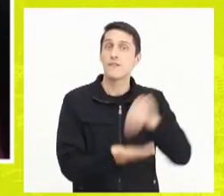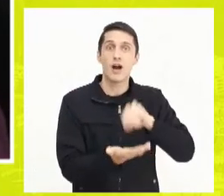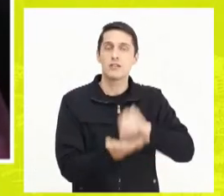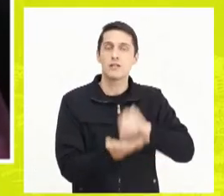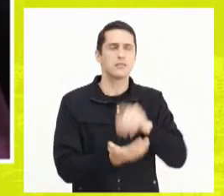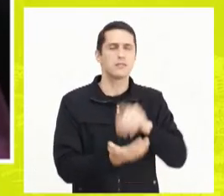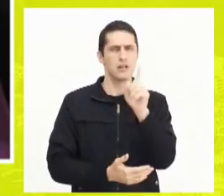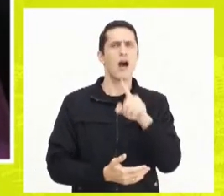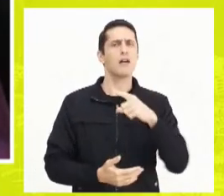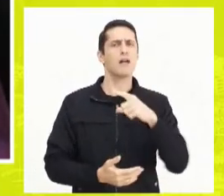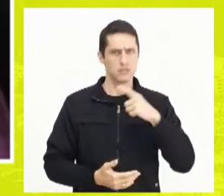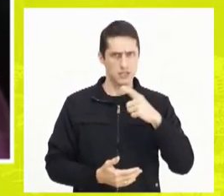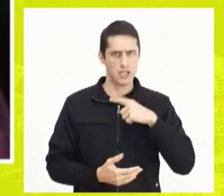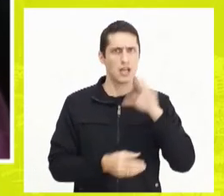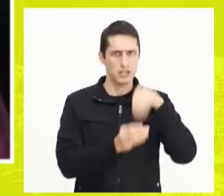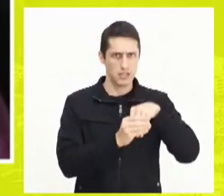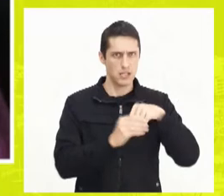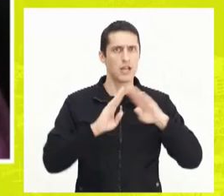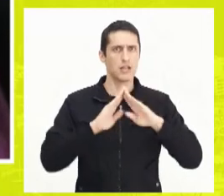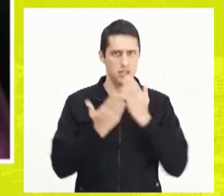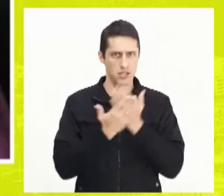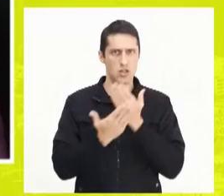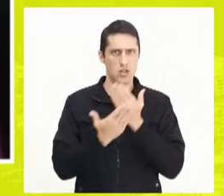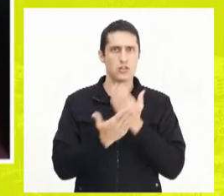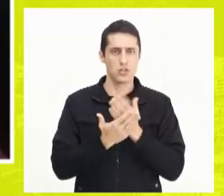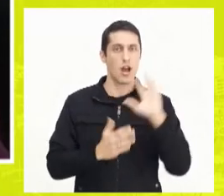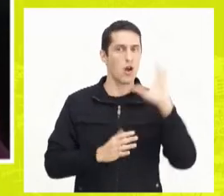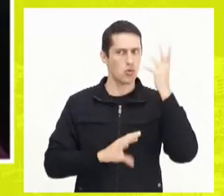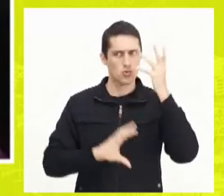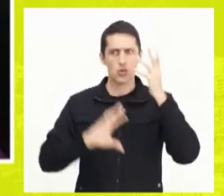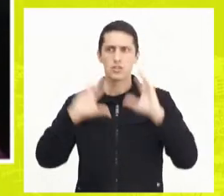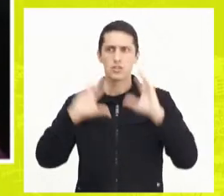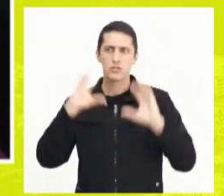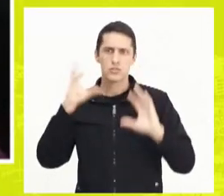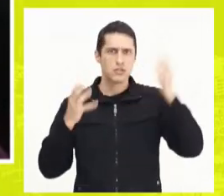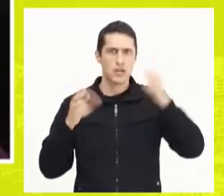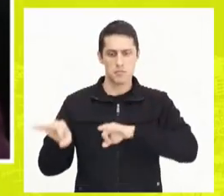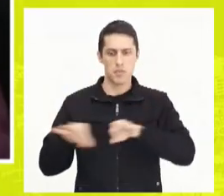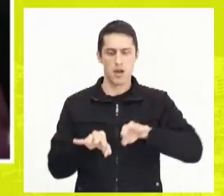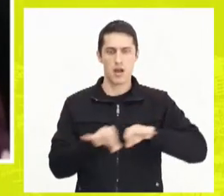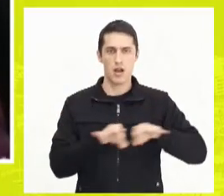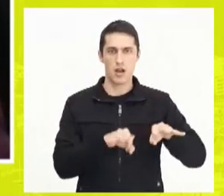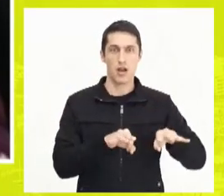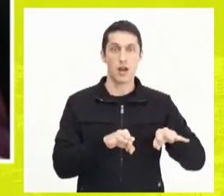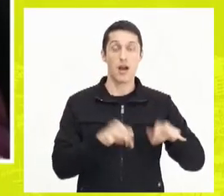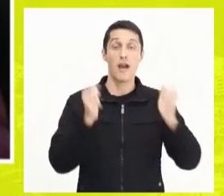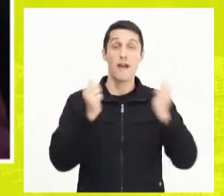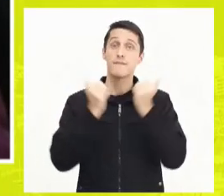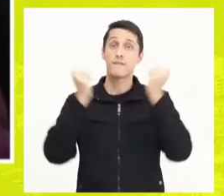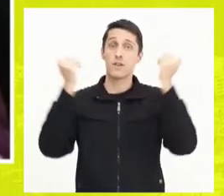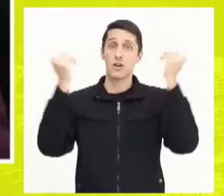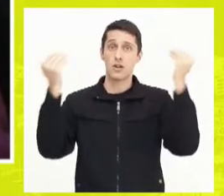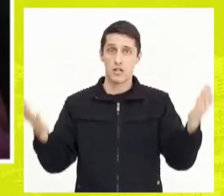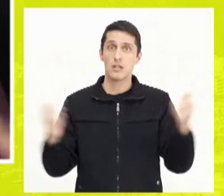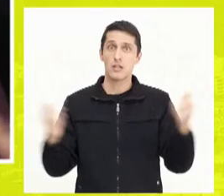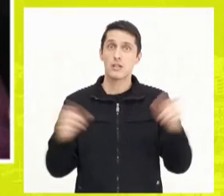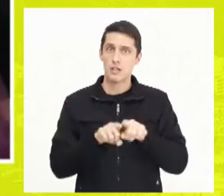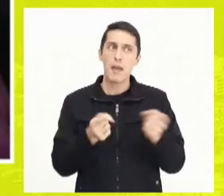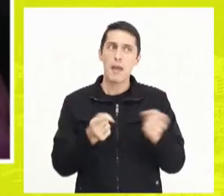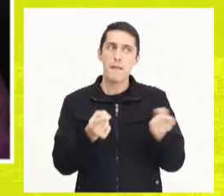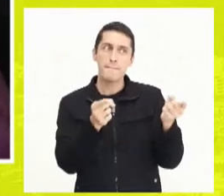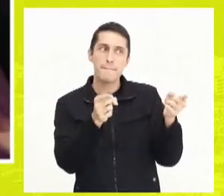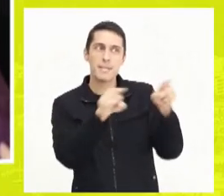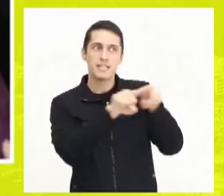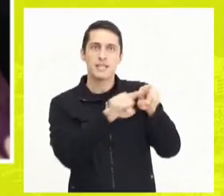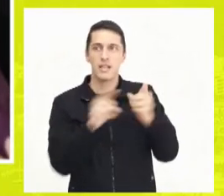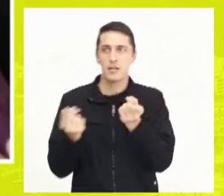with that but that's just terminology we do have that we do have actions we have external